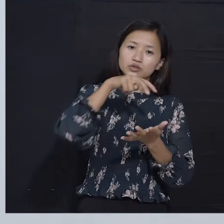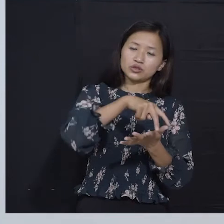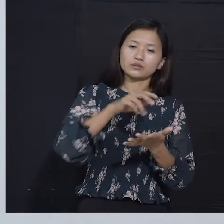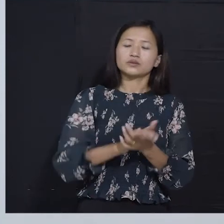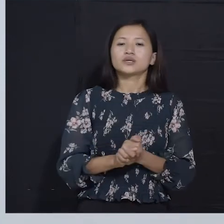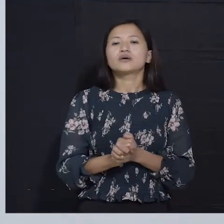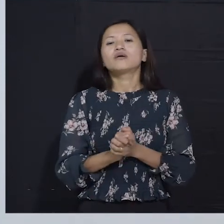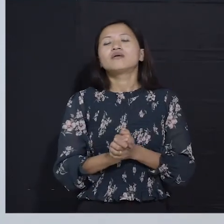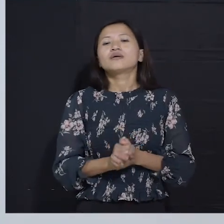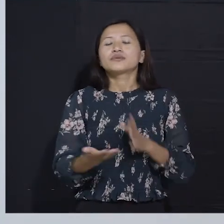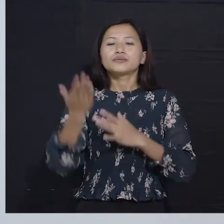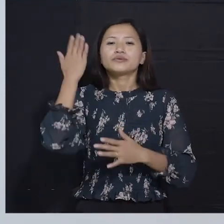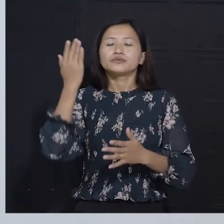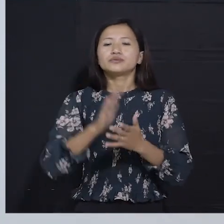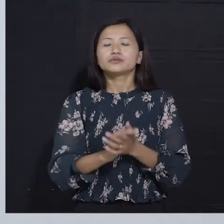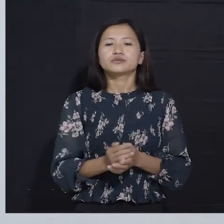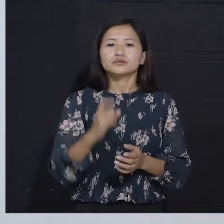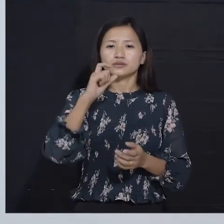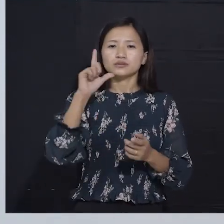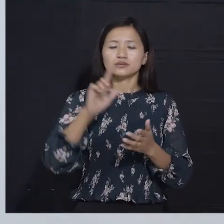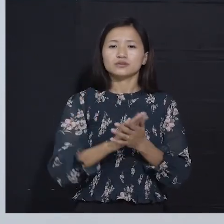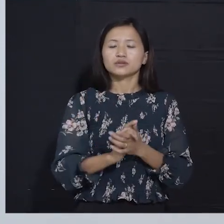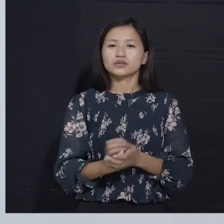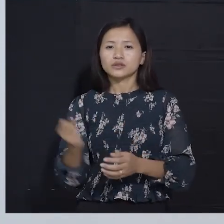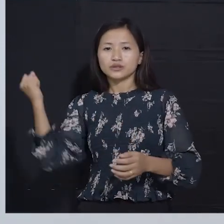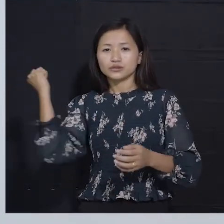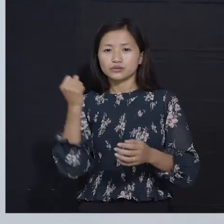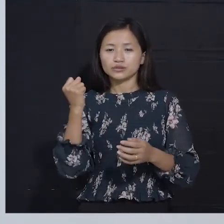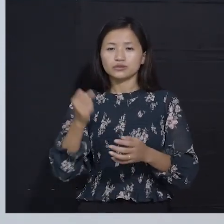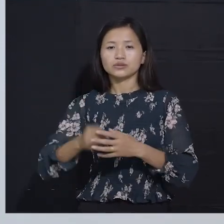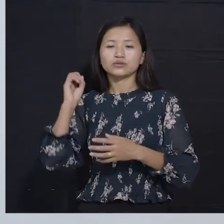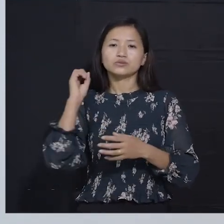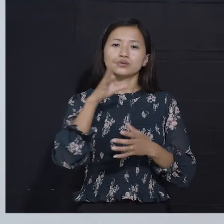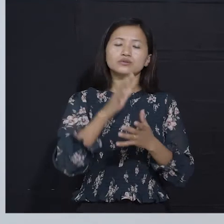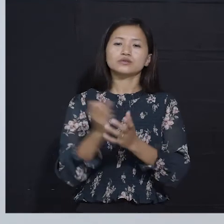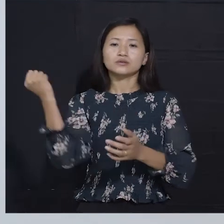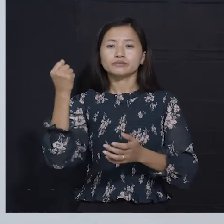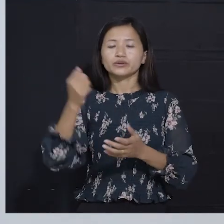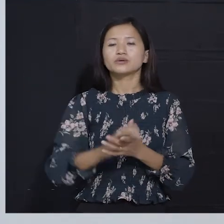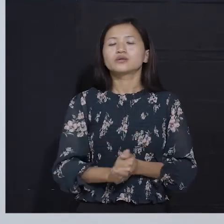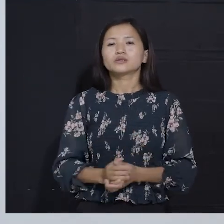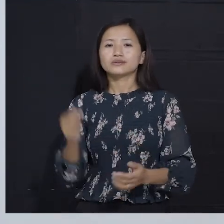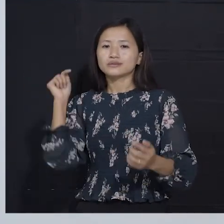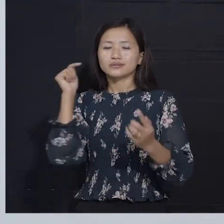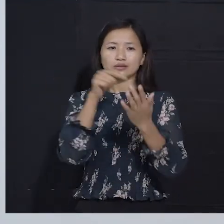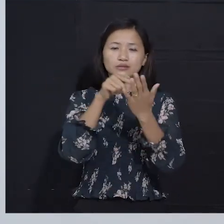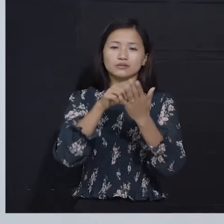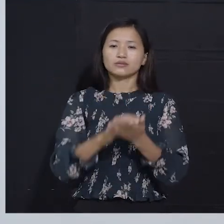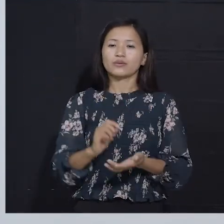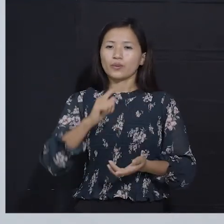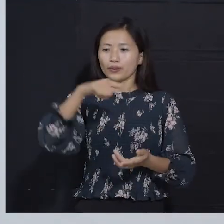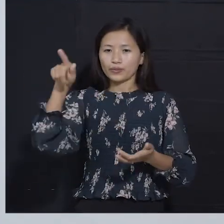touched a little bit on that in the previous class, you will remember. He threw the spear and hit the wild pig, but it did not hit the right spot,